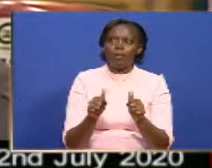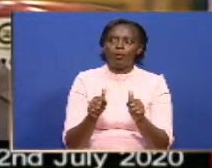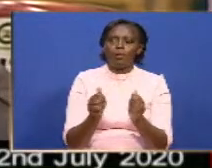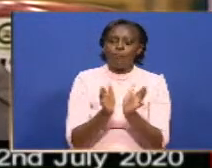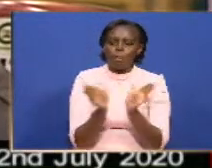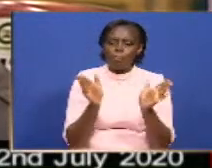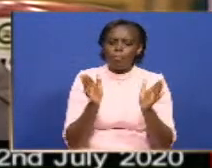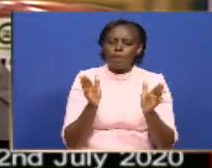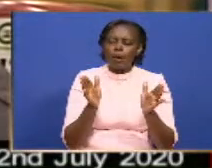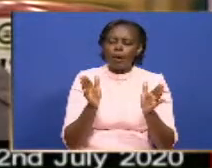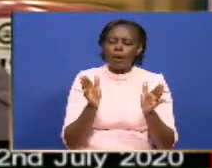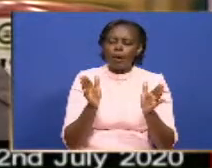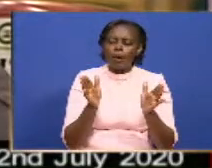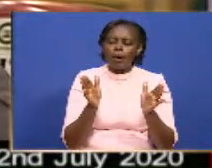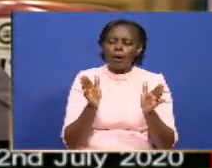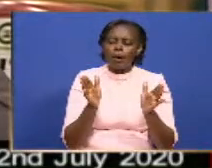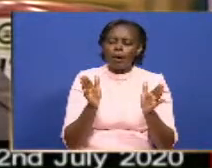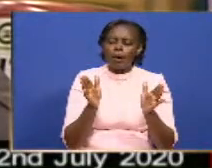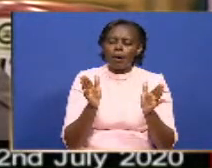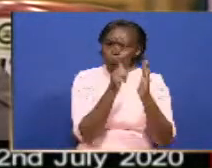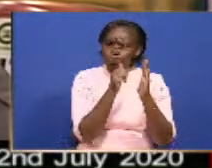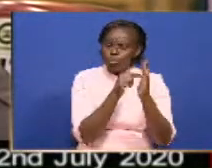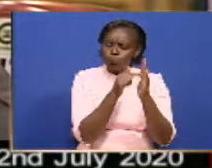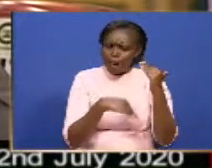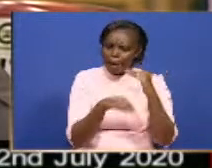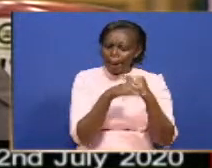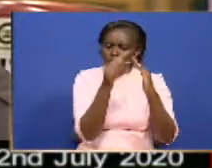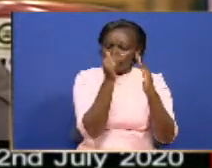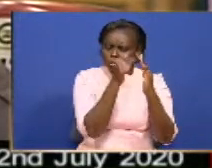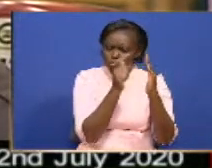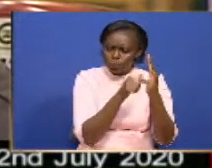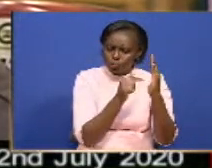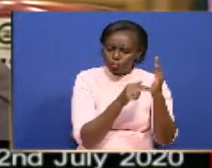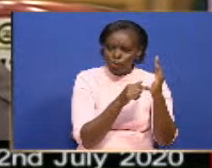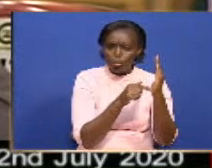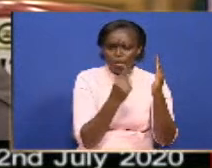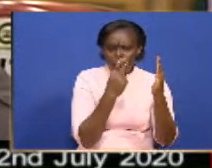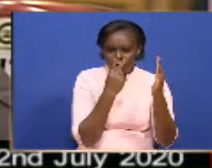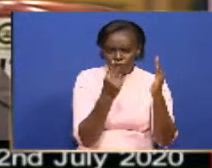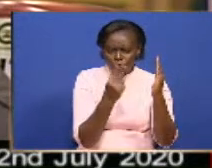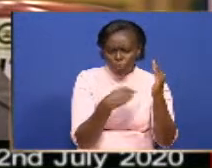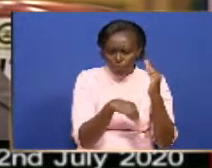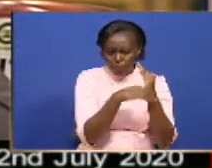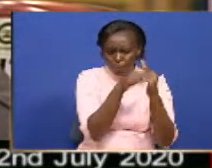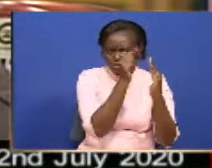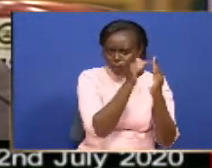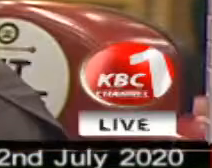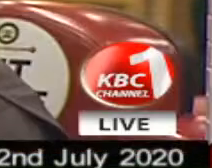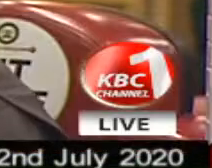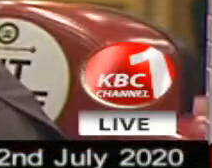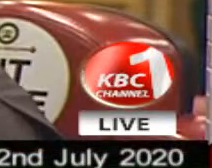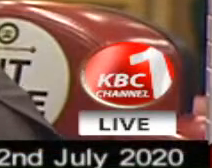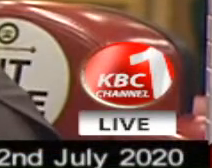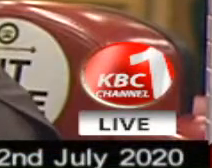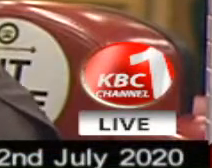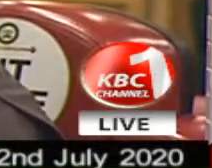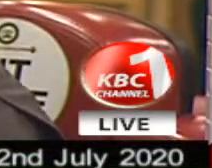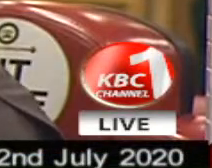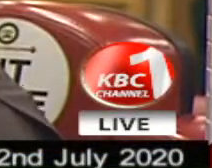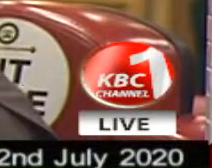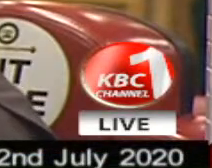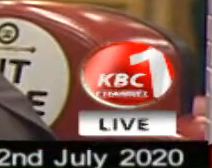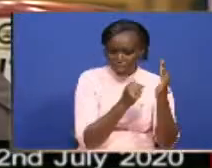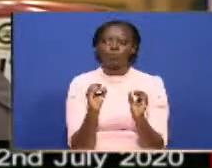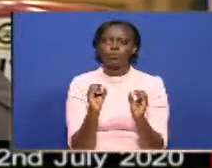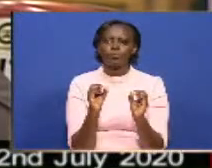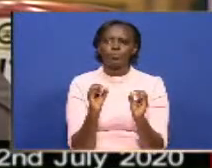Public input was indeed collected, and I have no doubt in my mind that